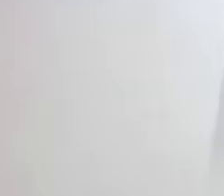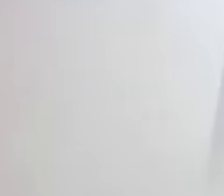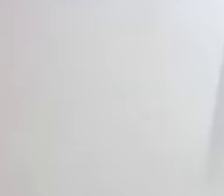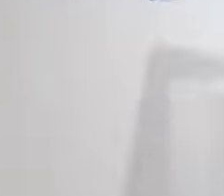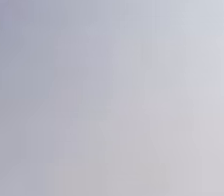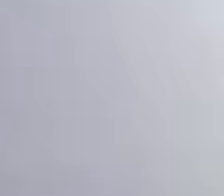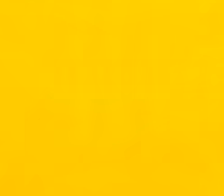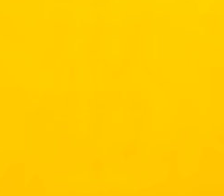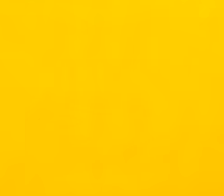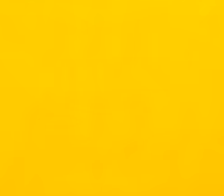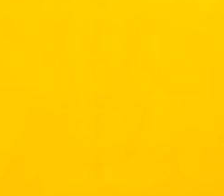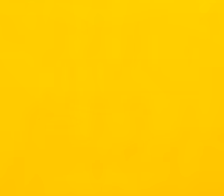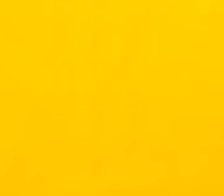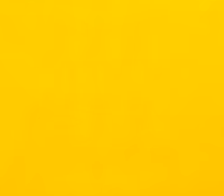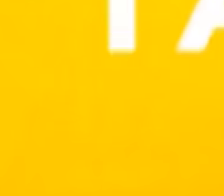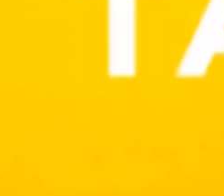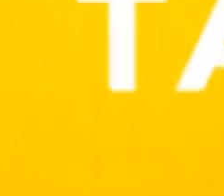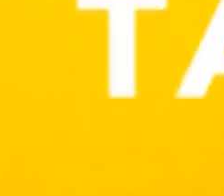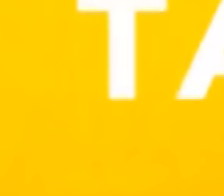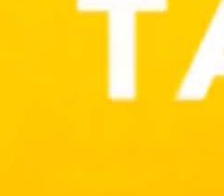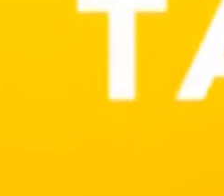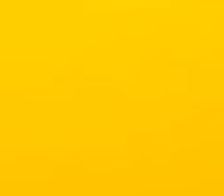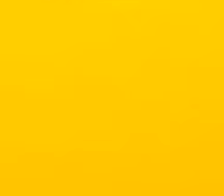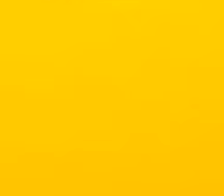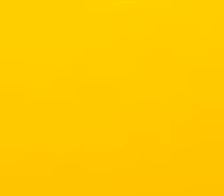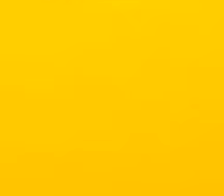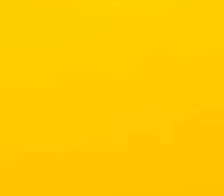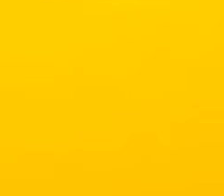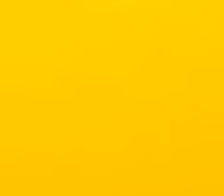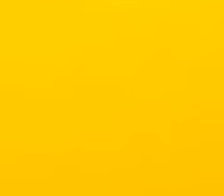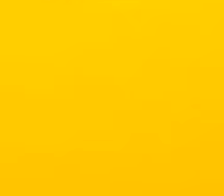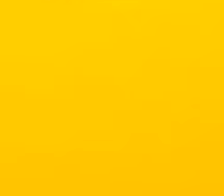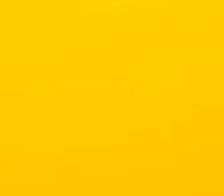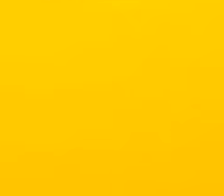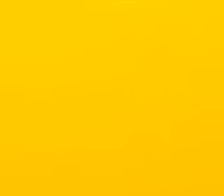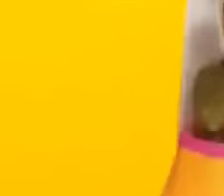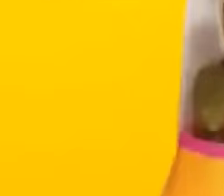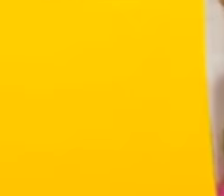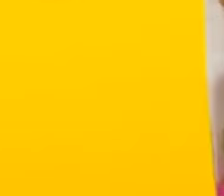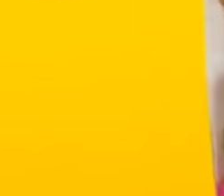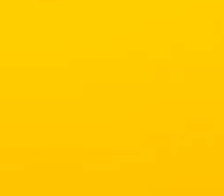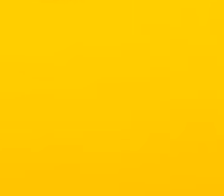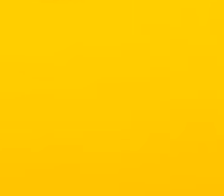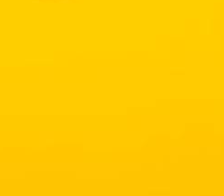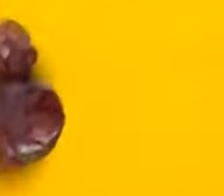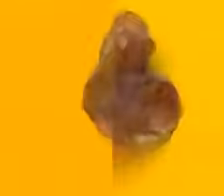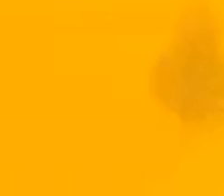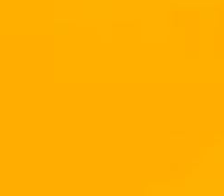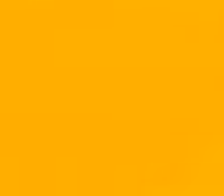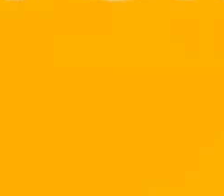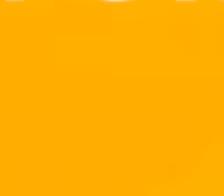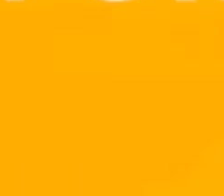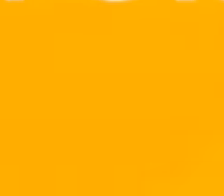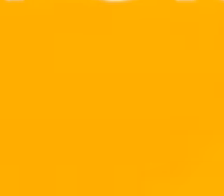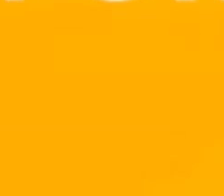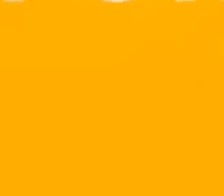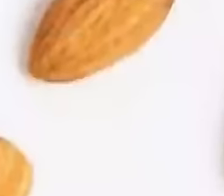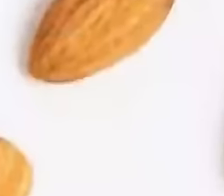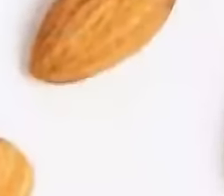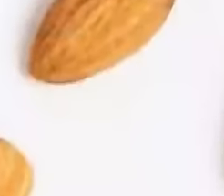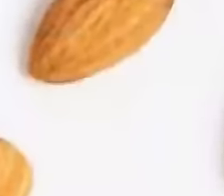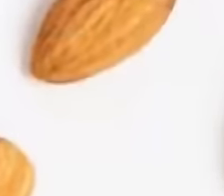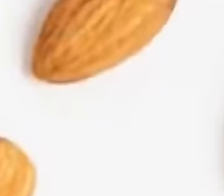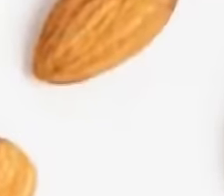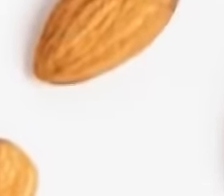Enjoy the delicious taste of O Snacks Omega 3 Mix, a superfood snack that's oh so good for you. Natural almonds, filled